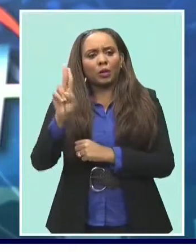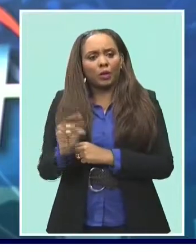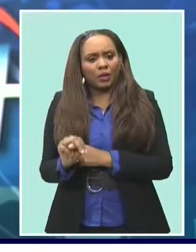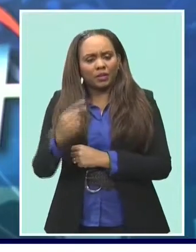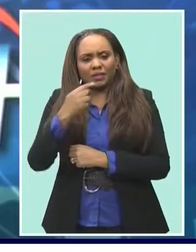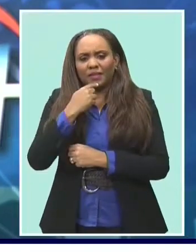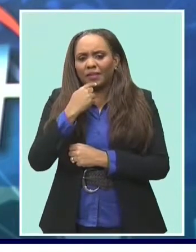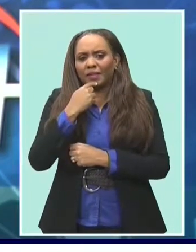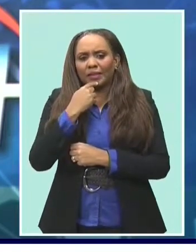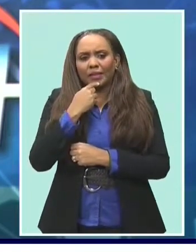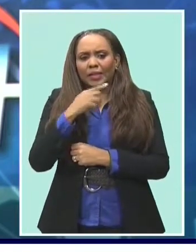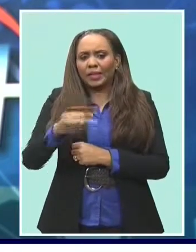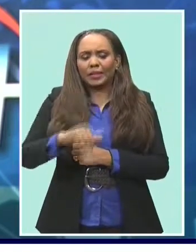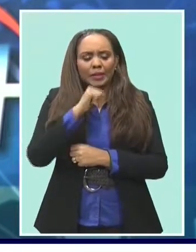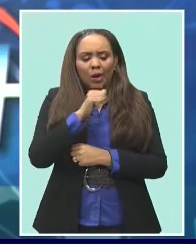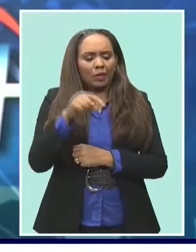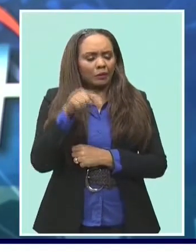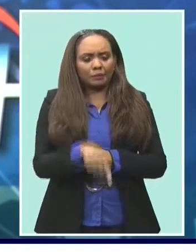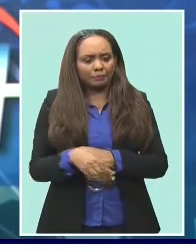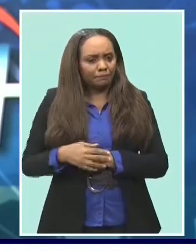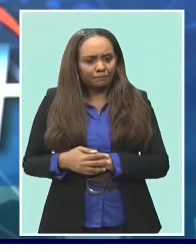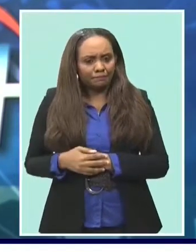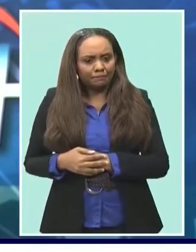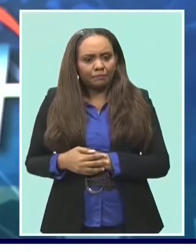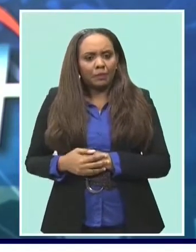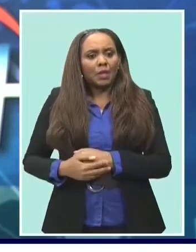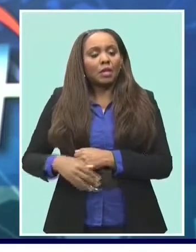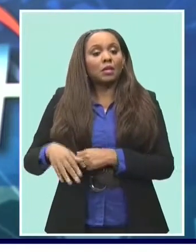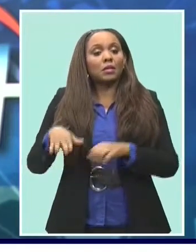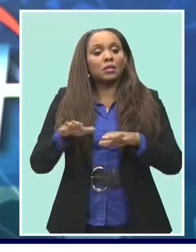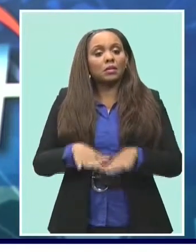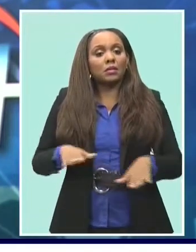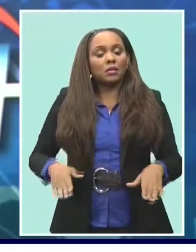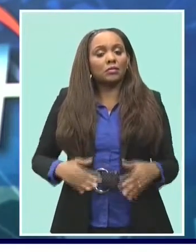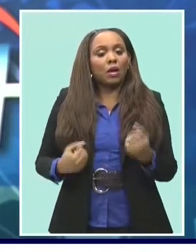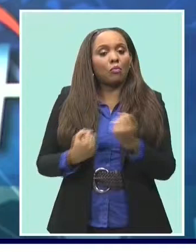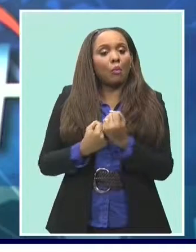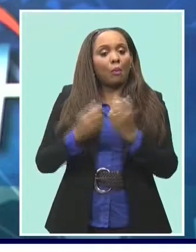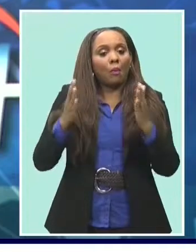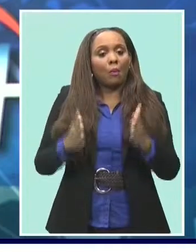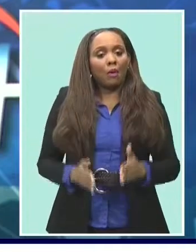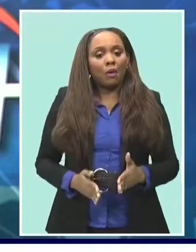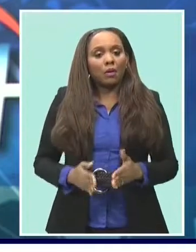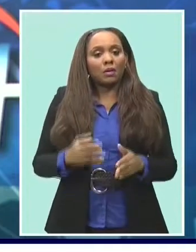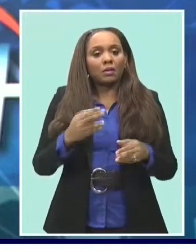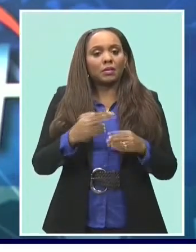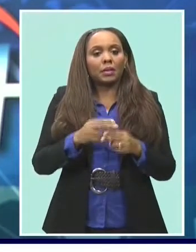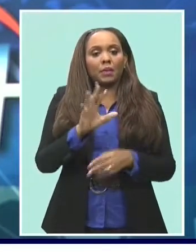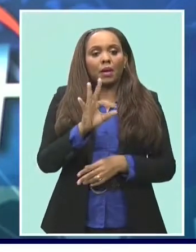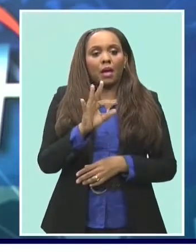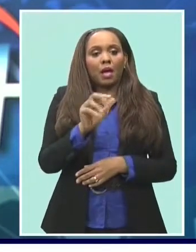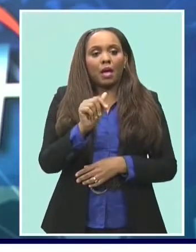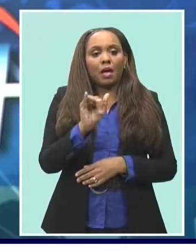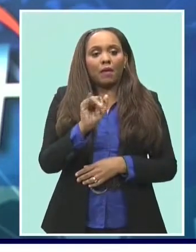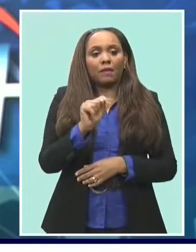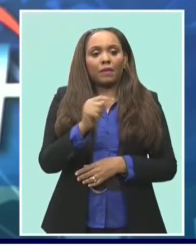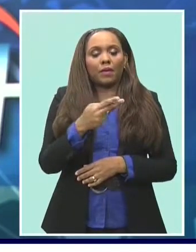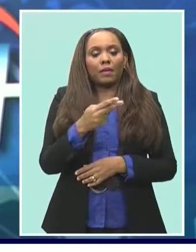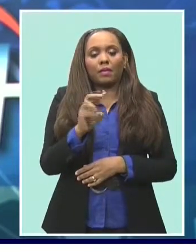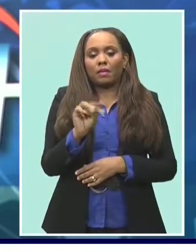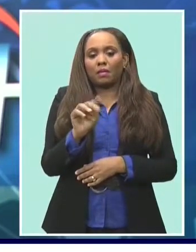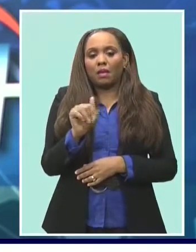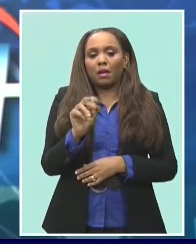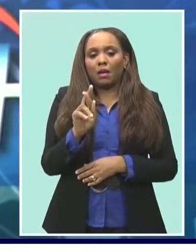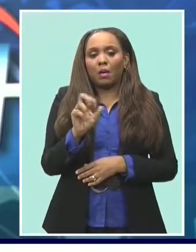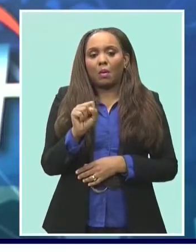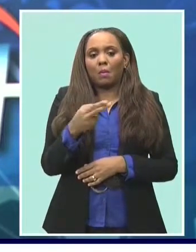Nations Committee on the Rights of the Child 2 years ago. Well, children's advocate Faith Marshall-Harris is part of that 18-member council, which